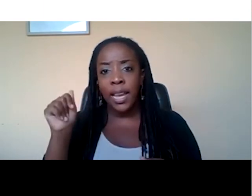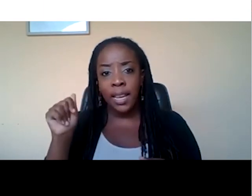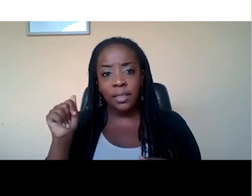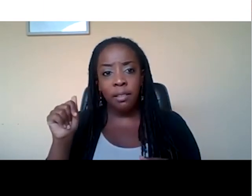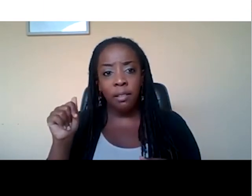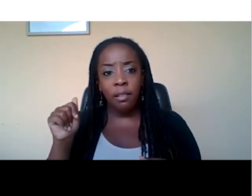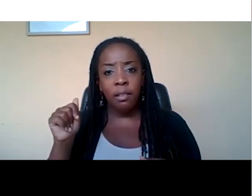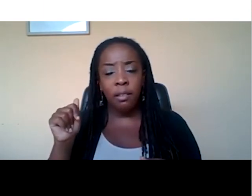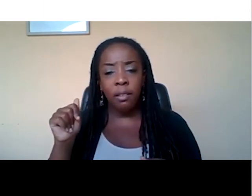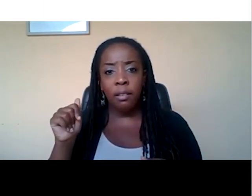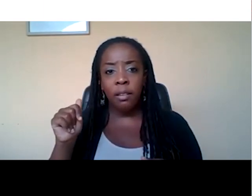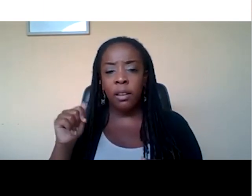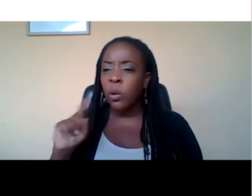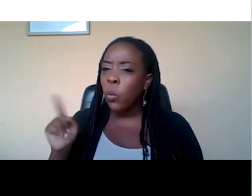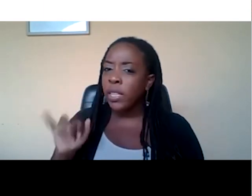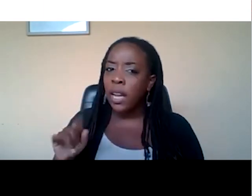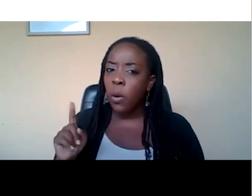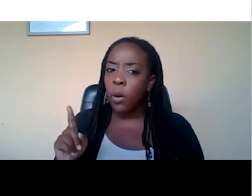one?